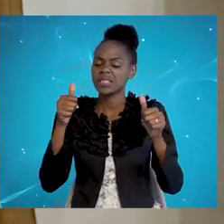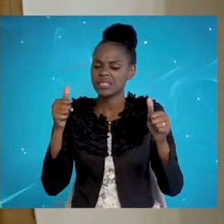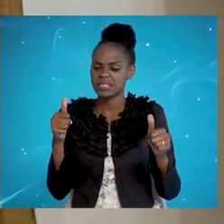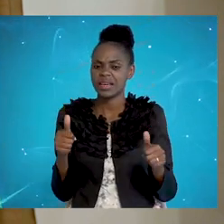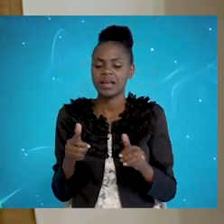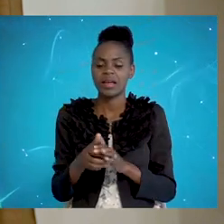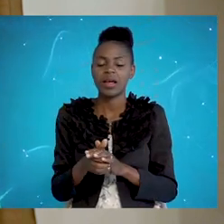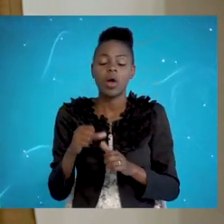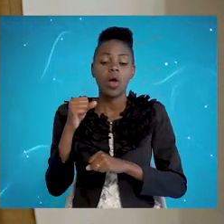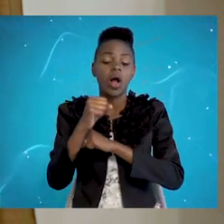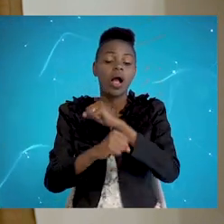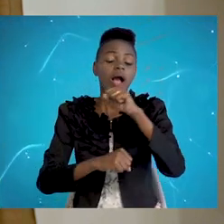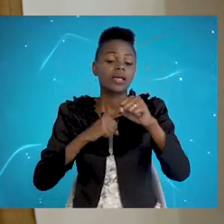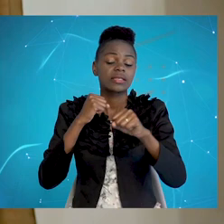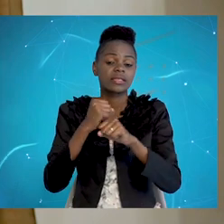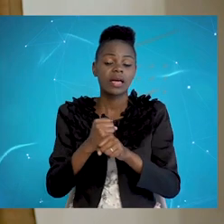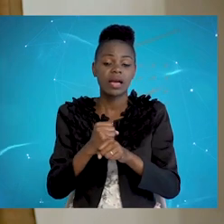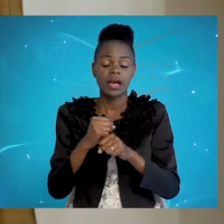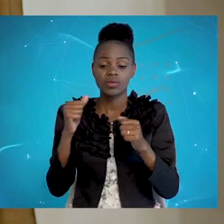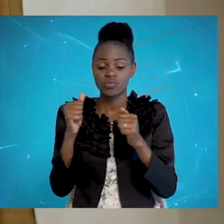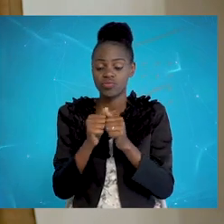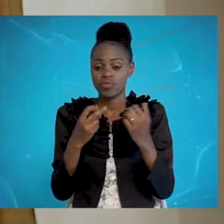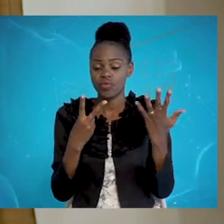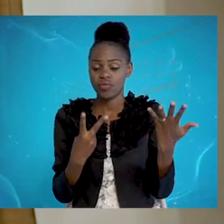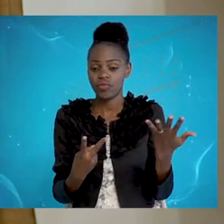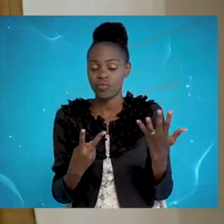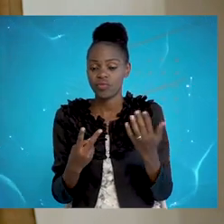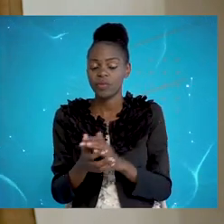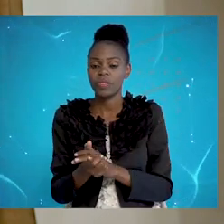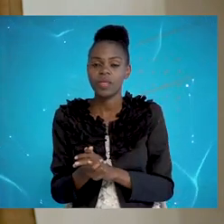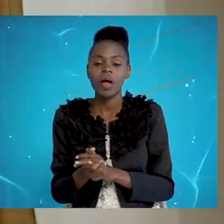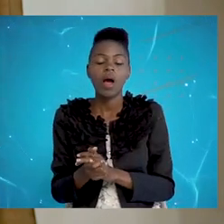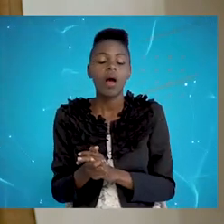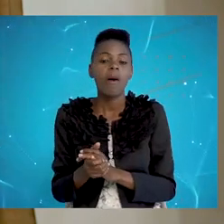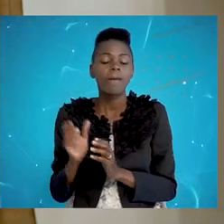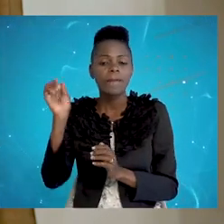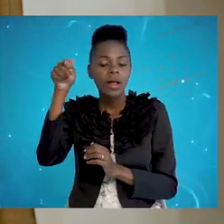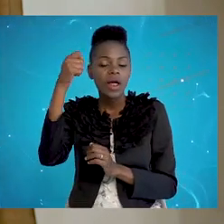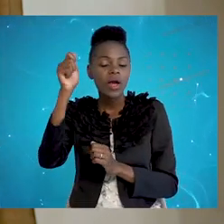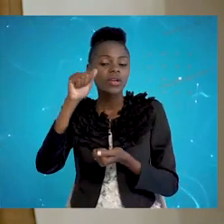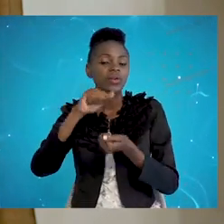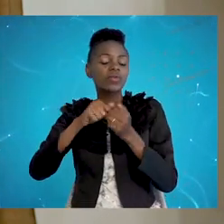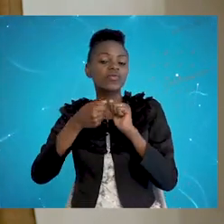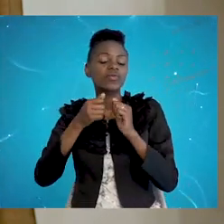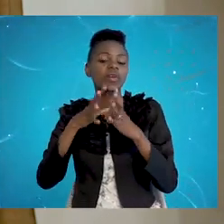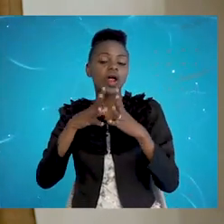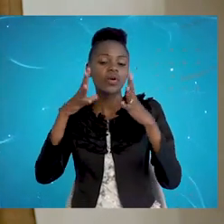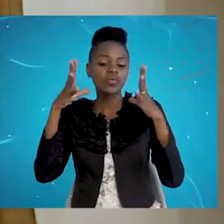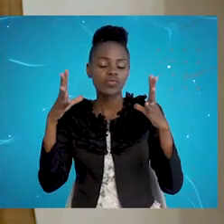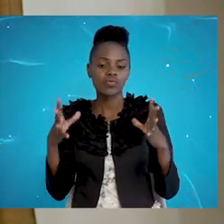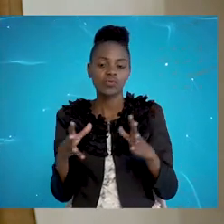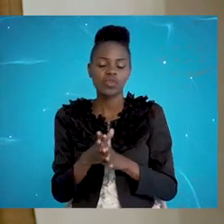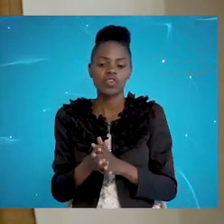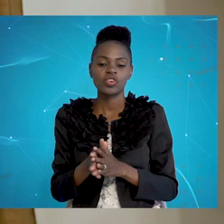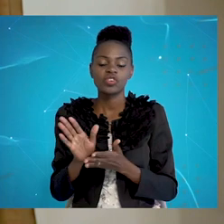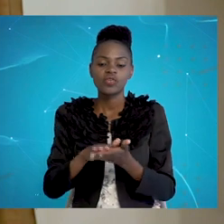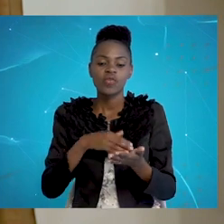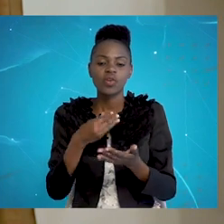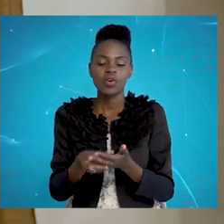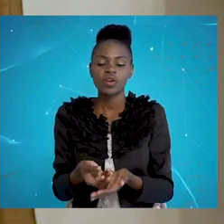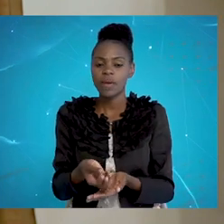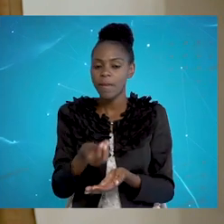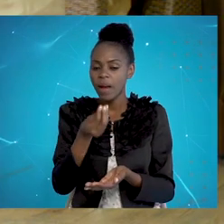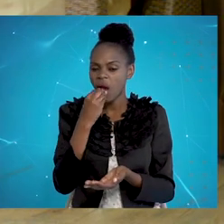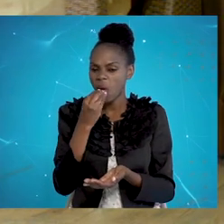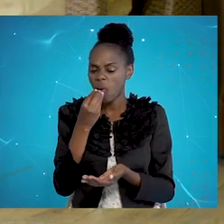last 12 years. And I think Malawi has a big problem because the antibiotic resistance is rising over time. We